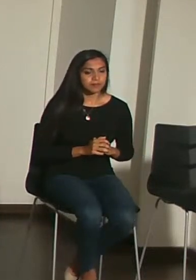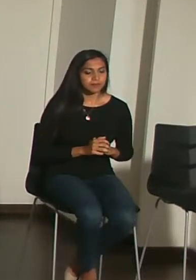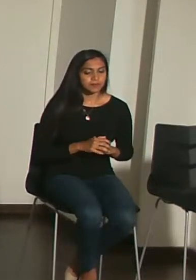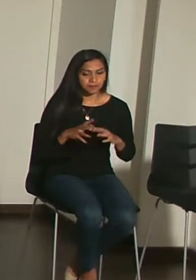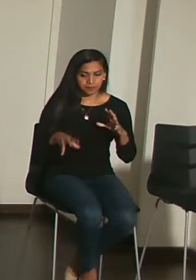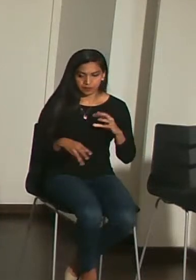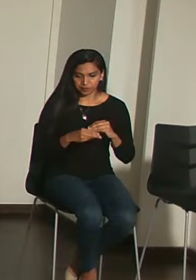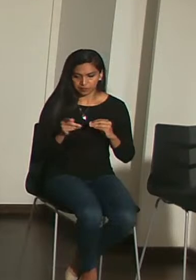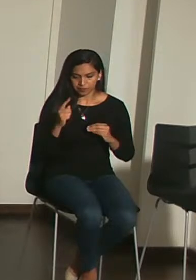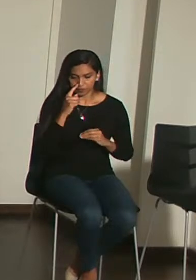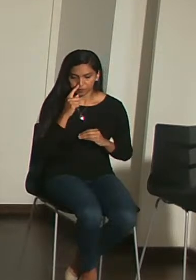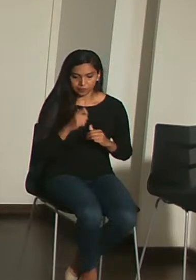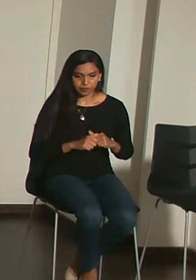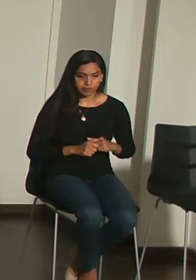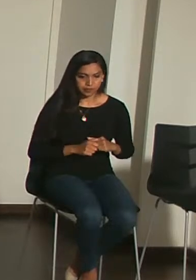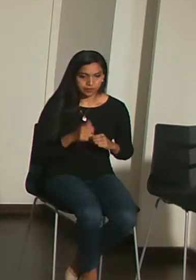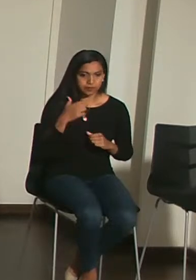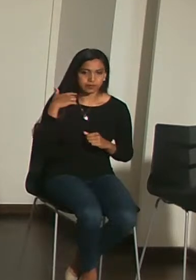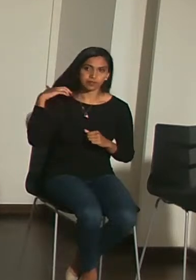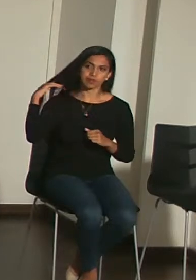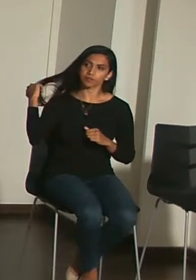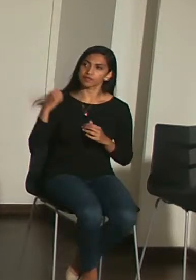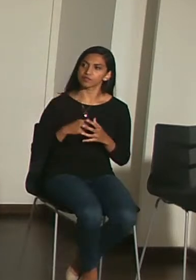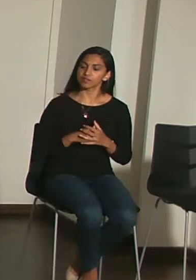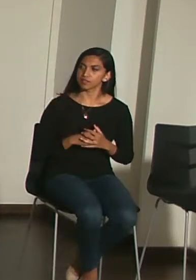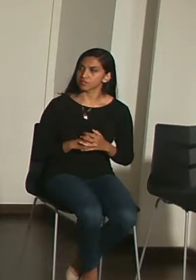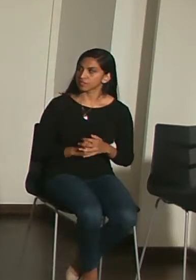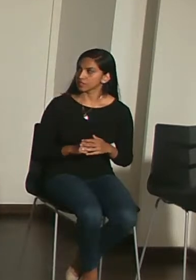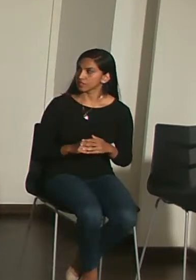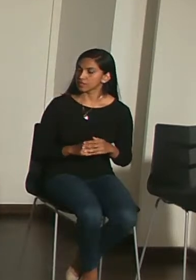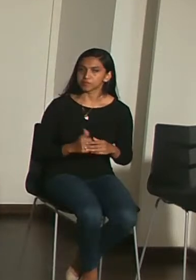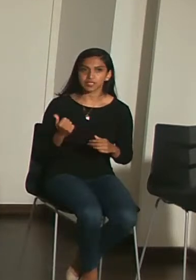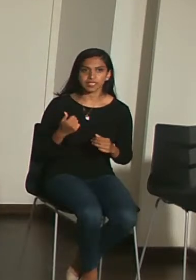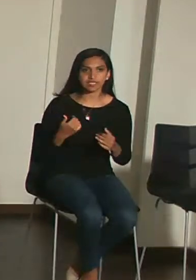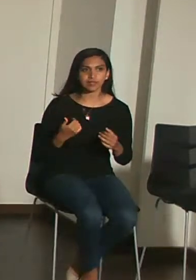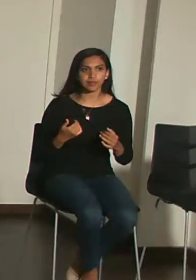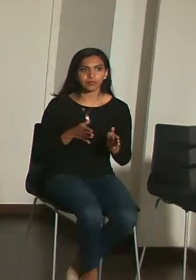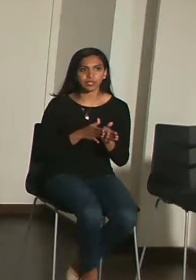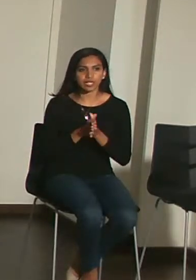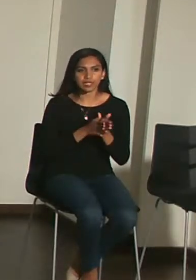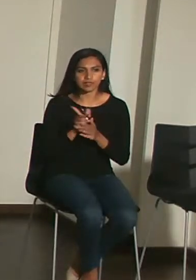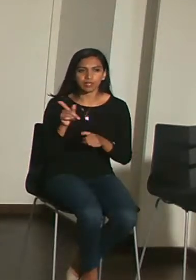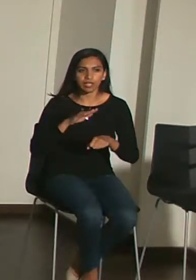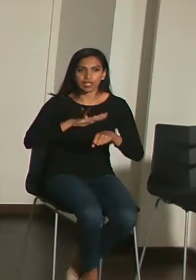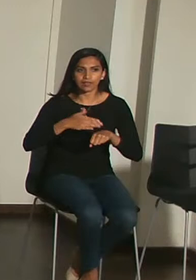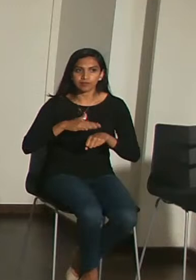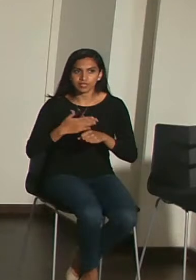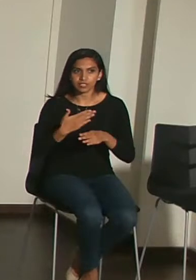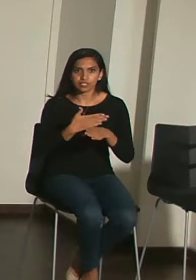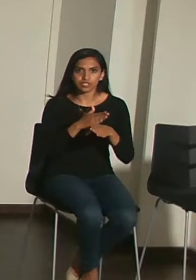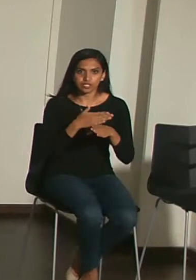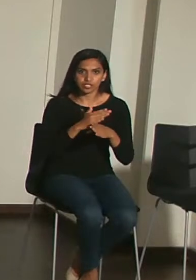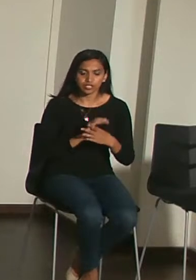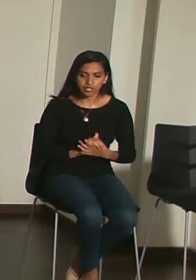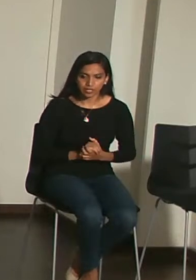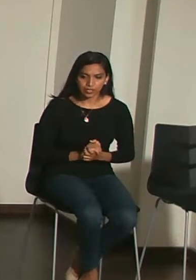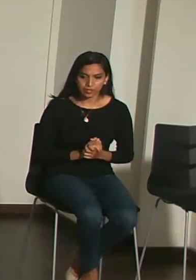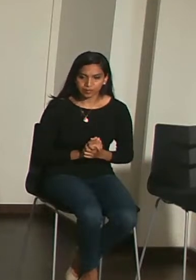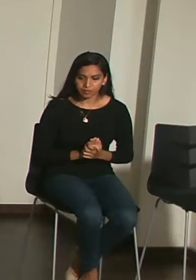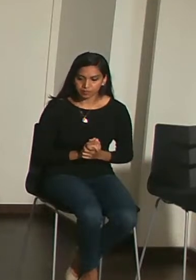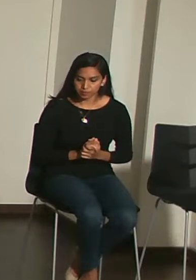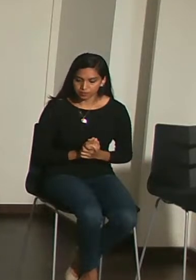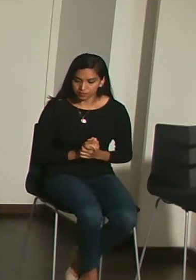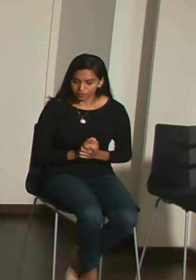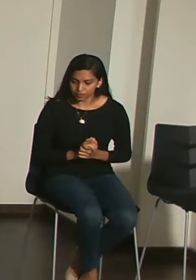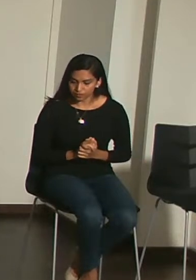I mean, the more this is from my very, very interesting set of experiences at Hebar Gallery in Manipal. Pushpamala